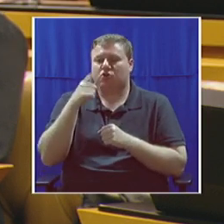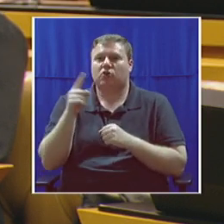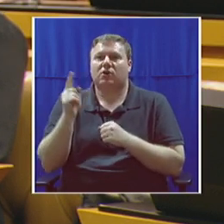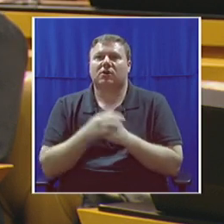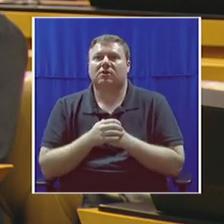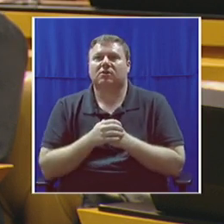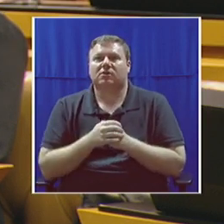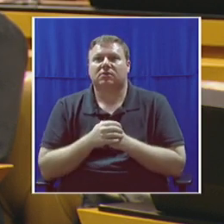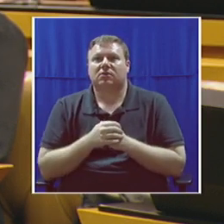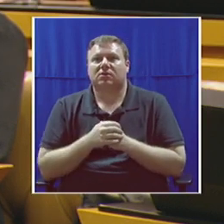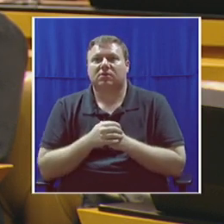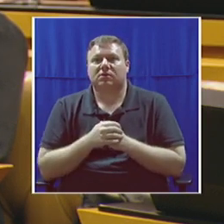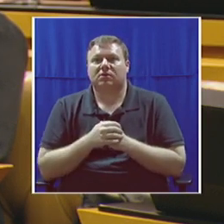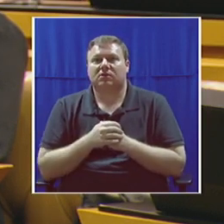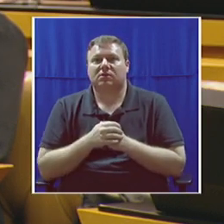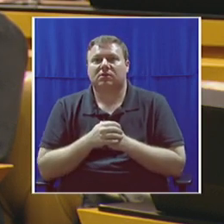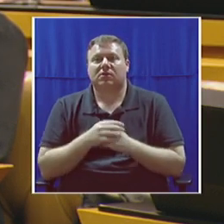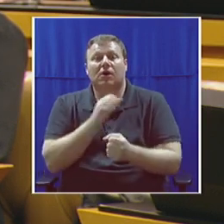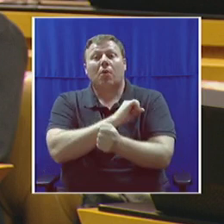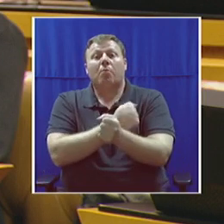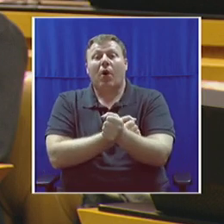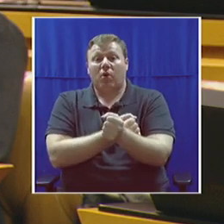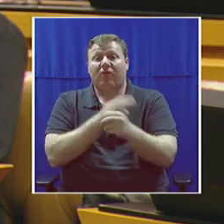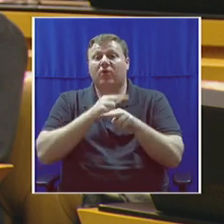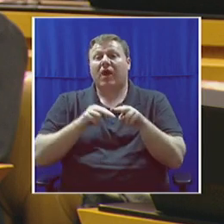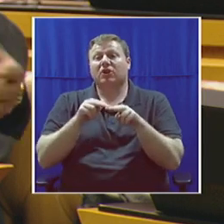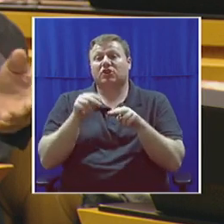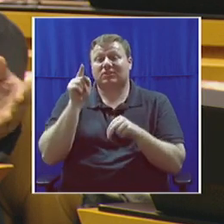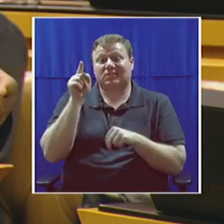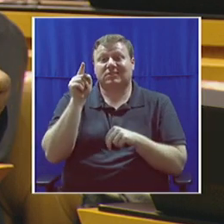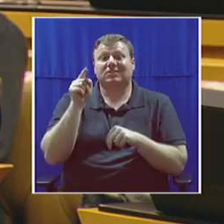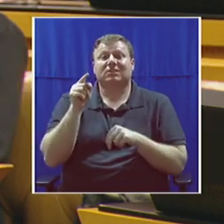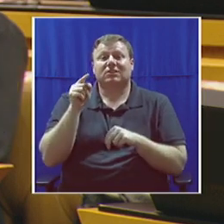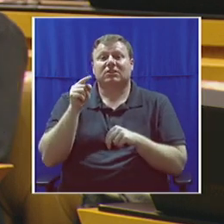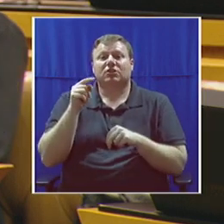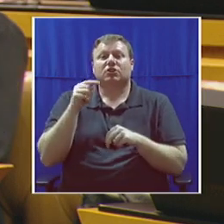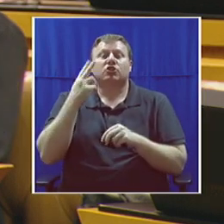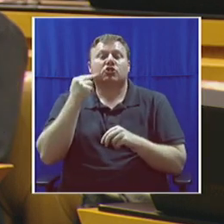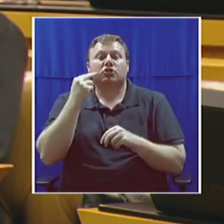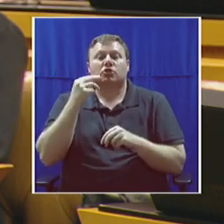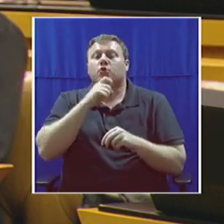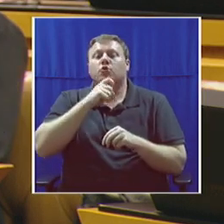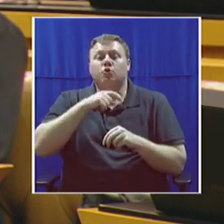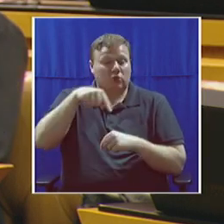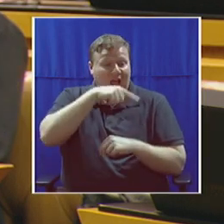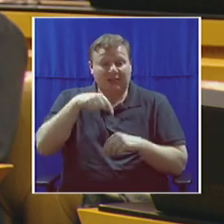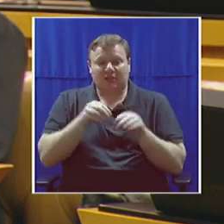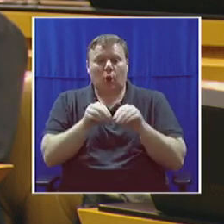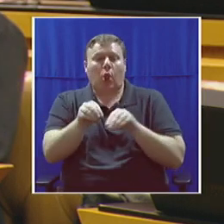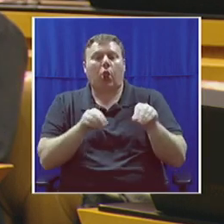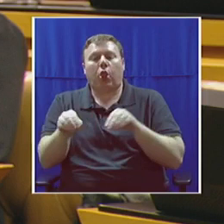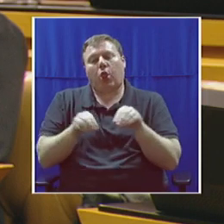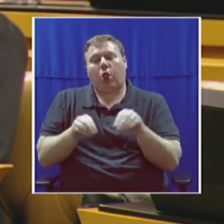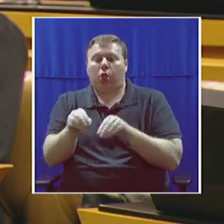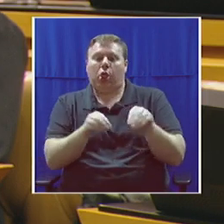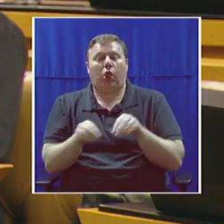Nations use all of us as Pawns in a transport our starting point in line of